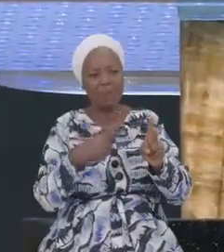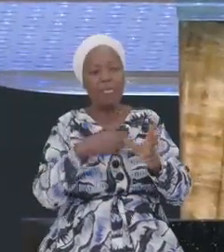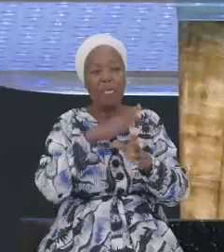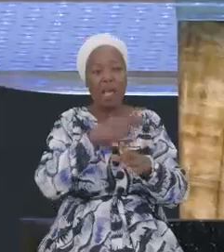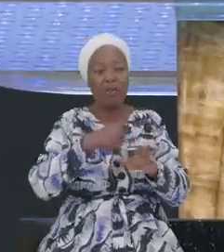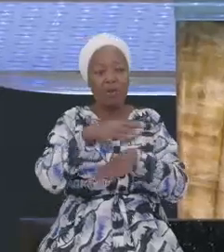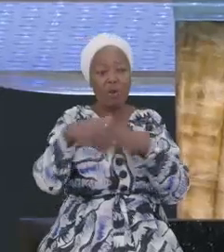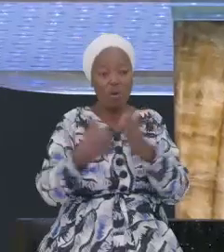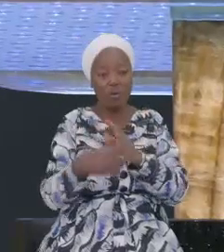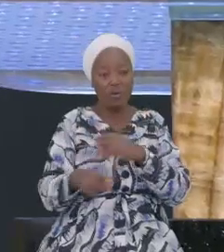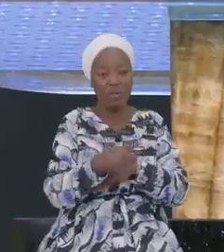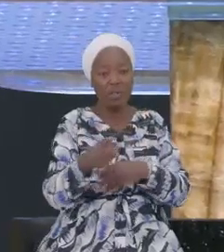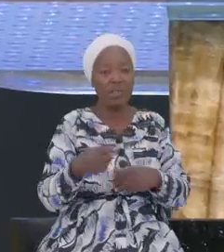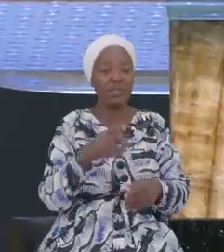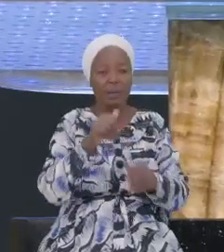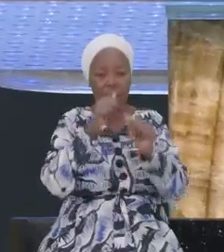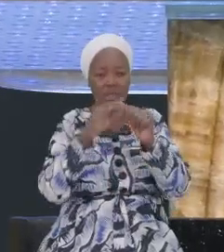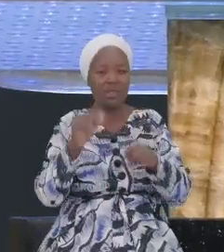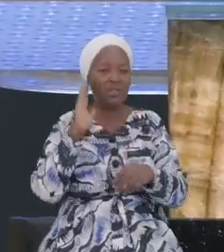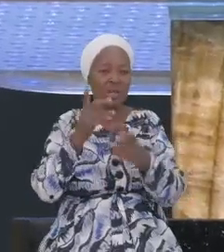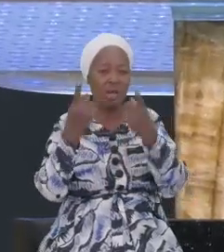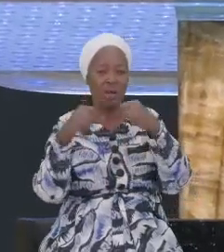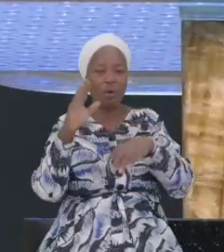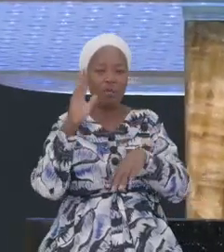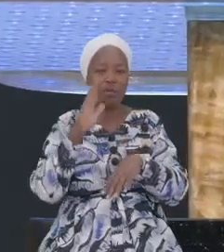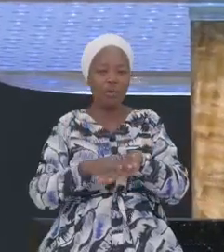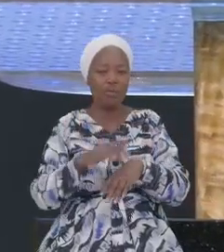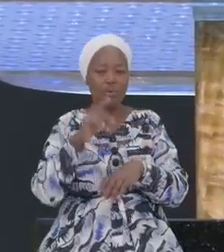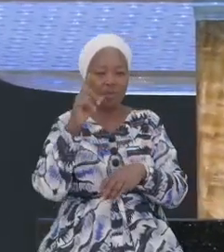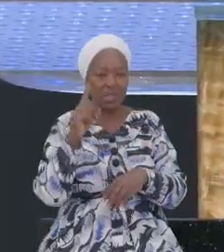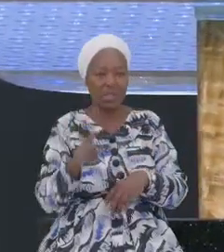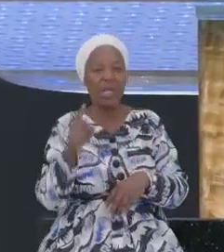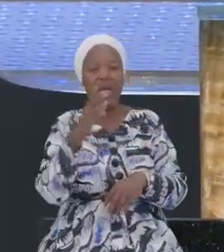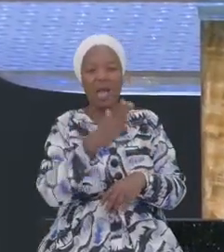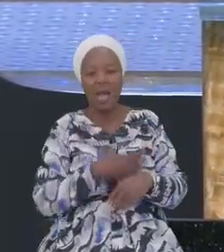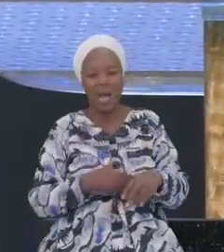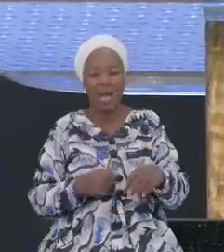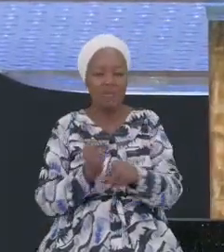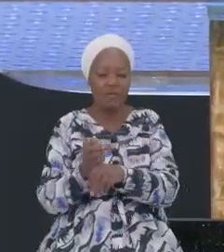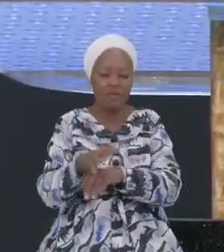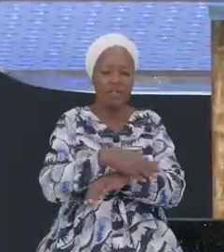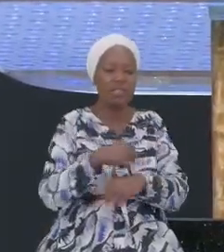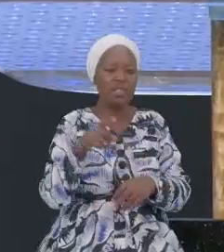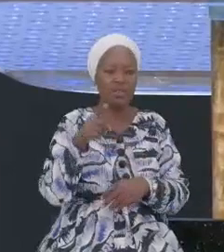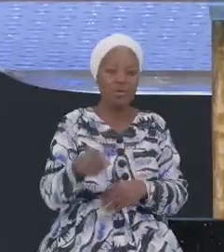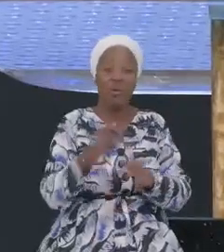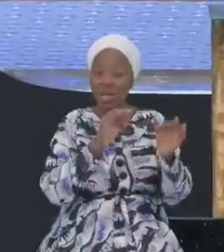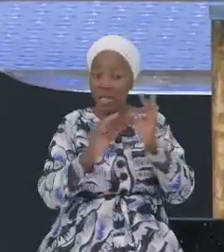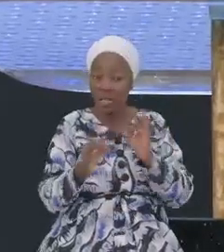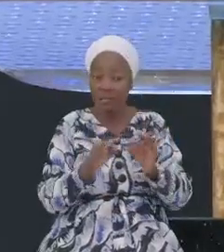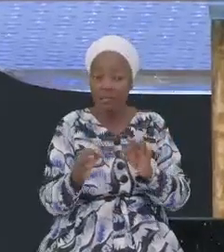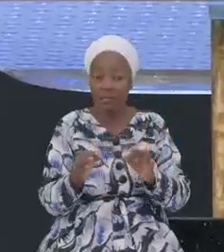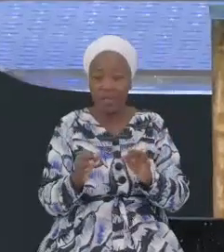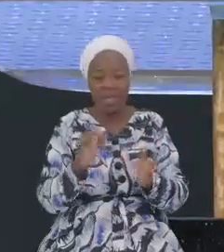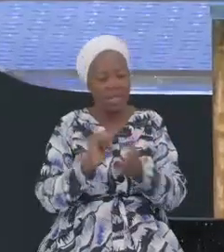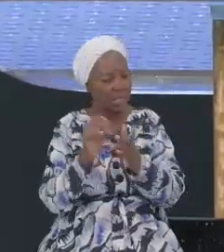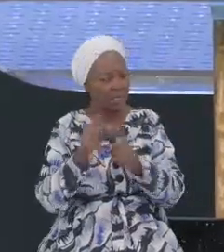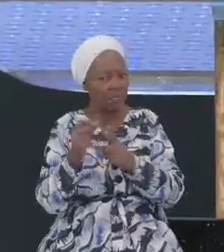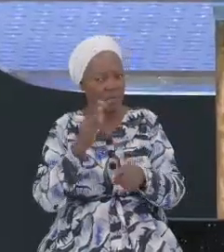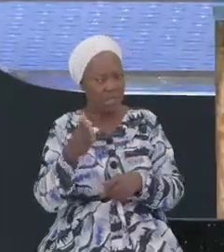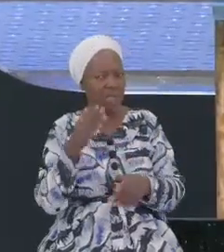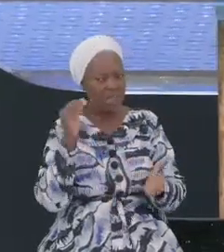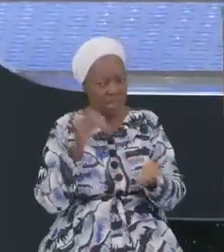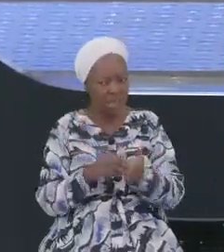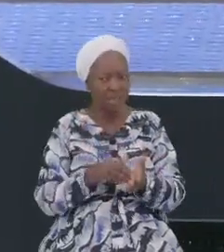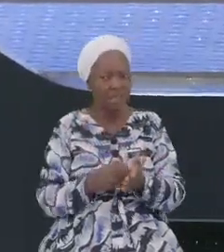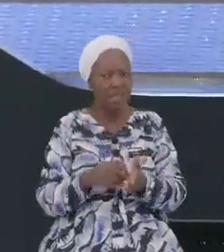these blessings shall come on thee and overtake thee. If that word is there again.